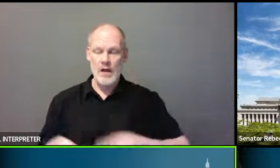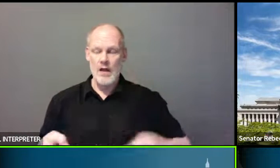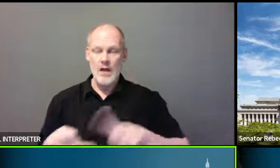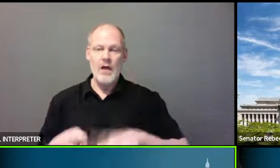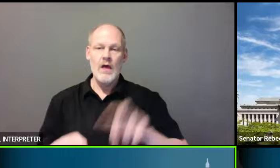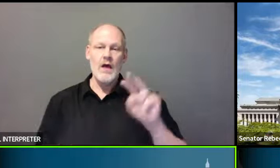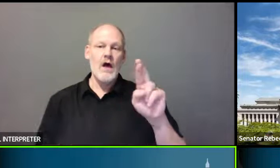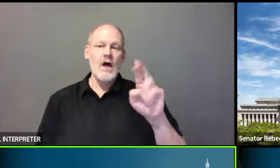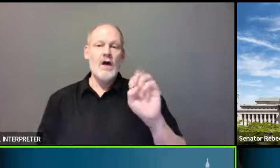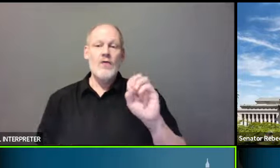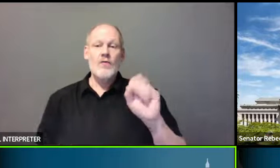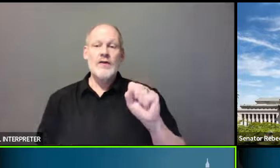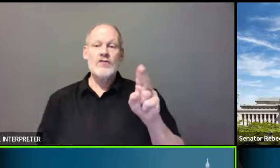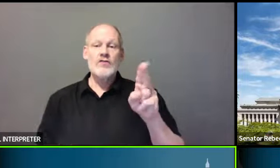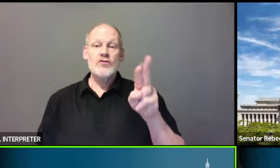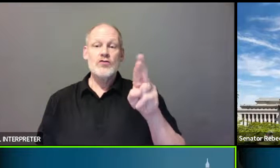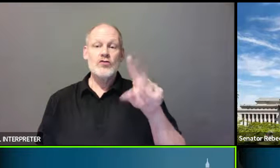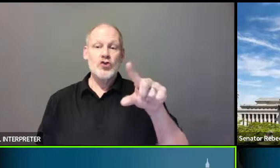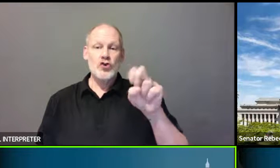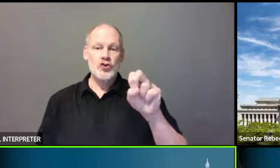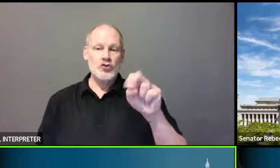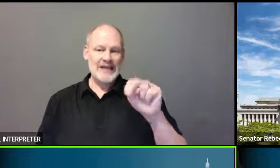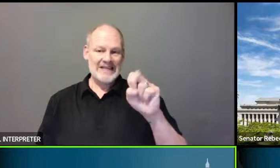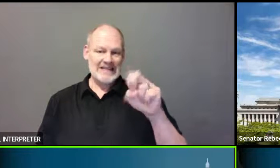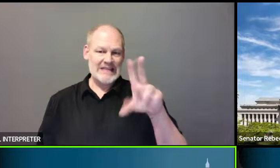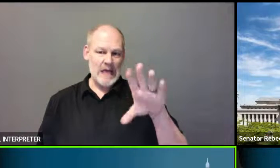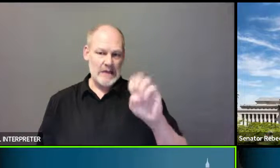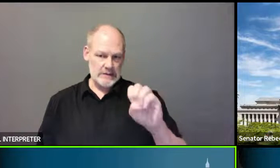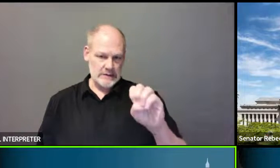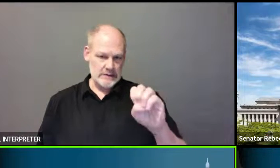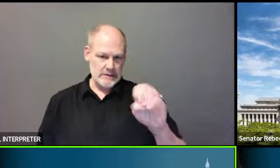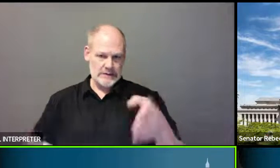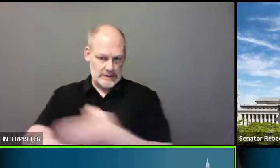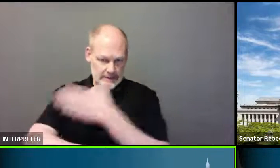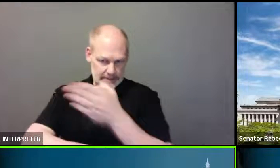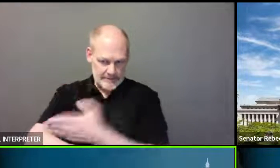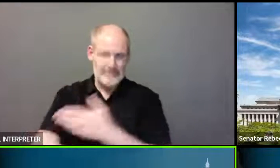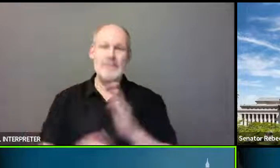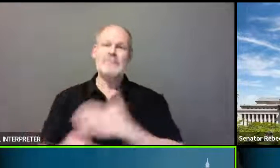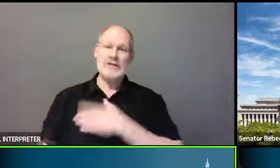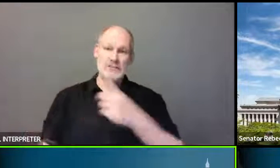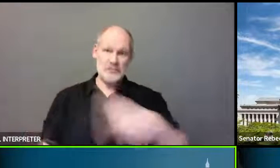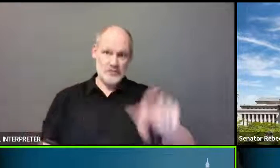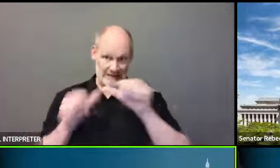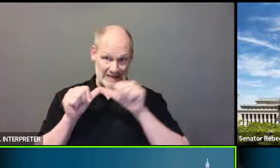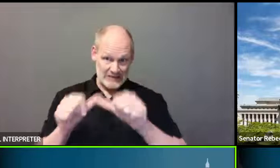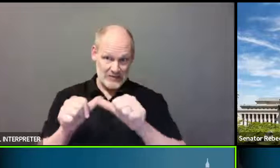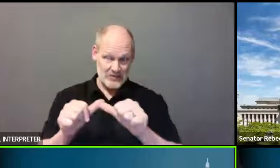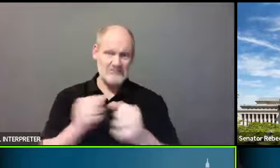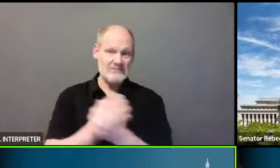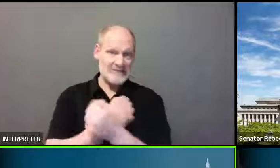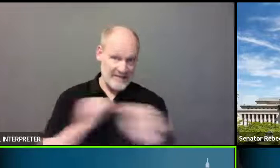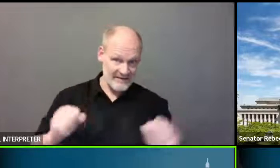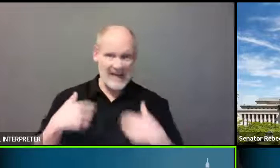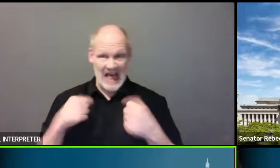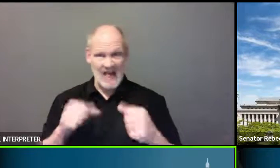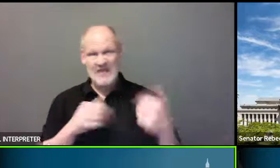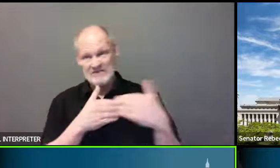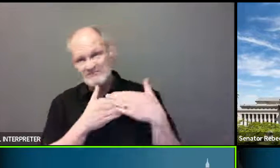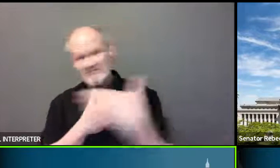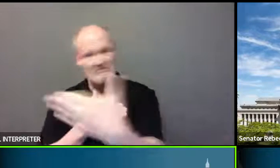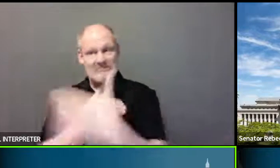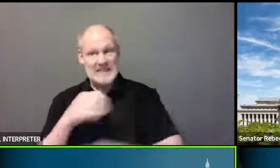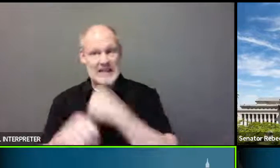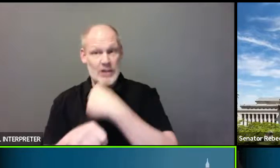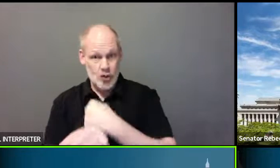hope that all of you will continue to stay safe and healthy for the remainder of this year so